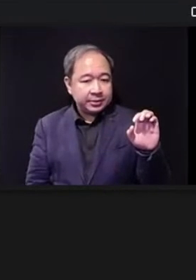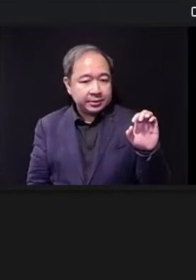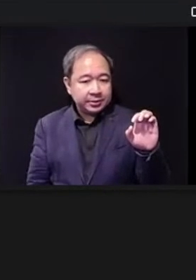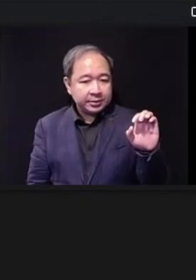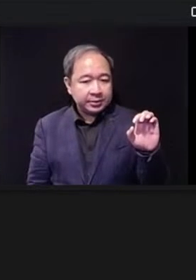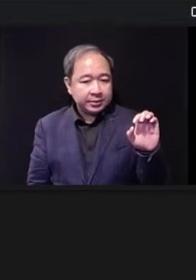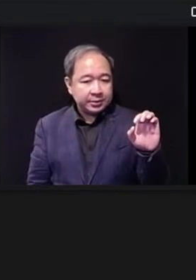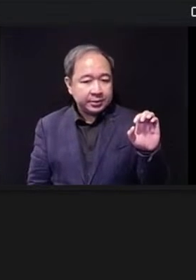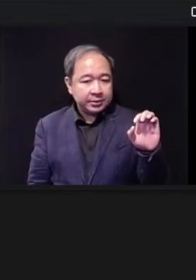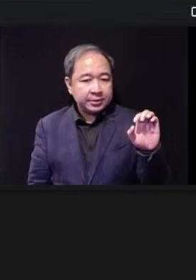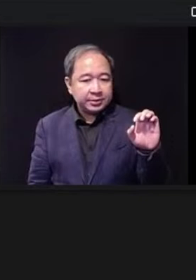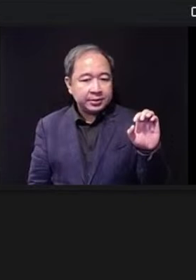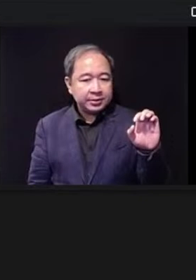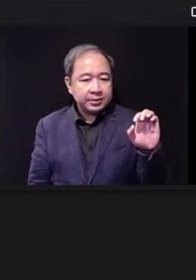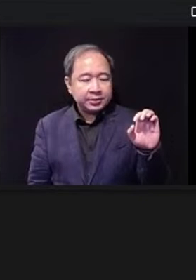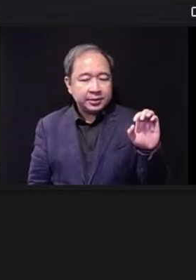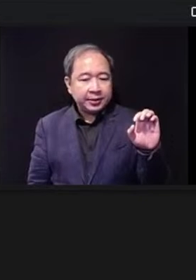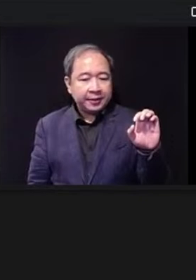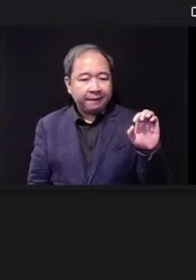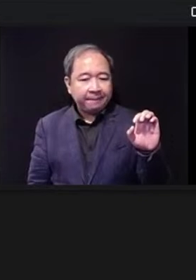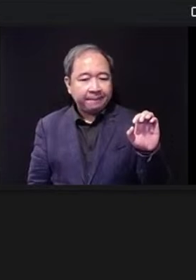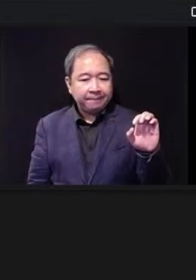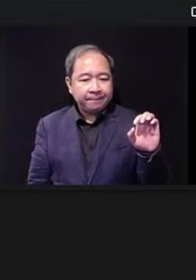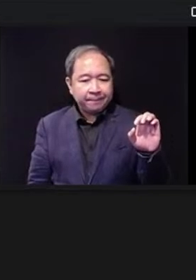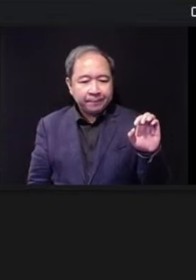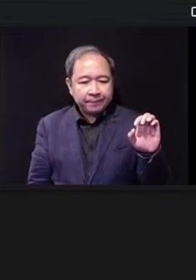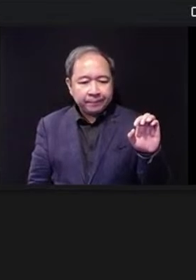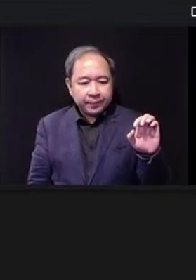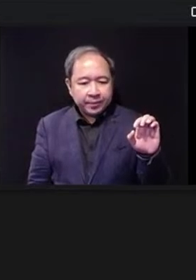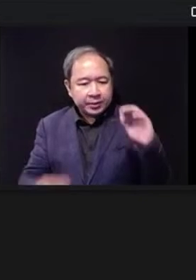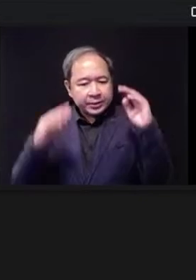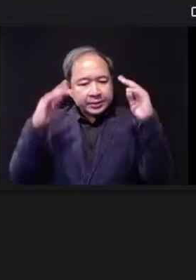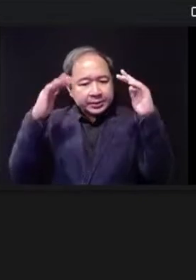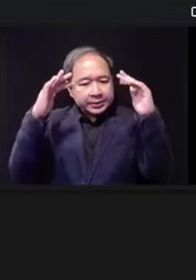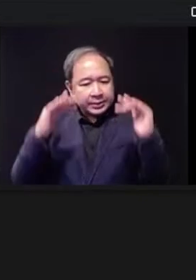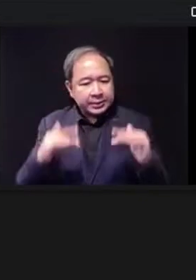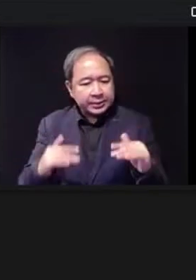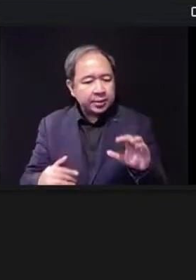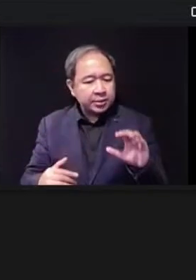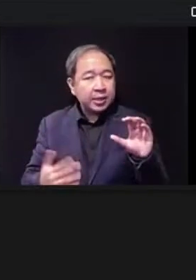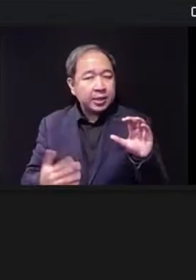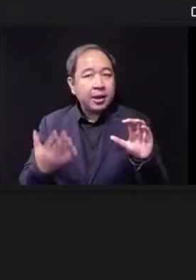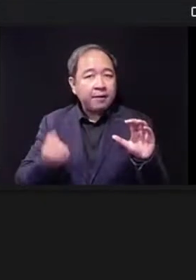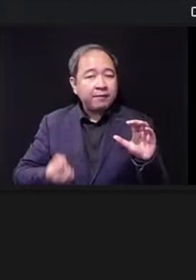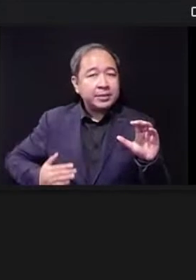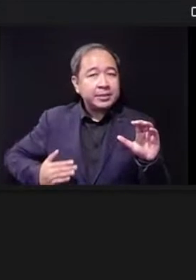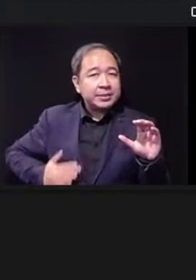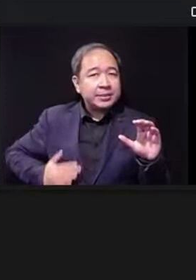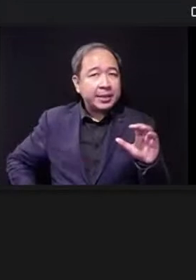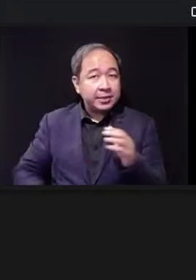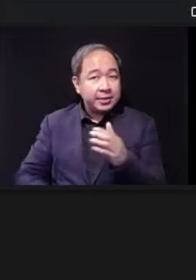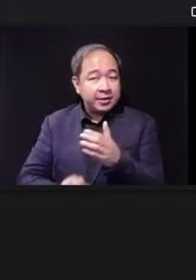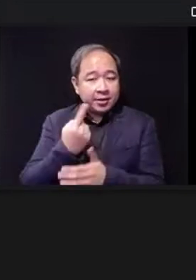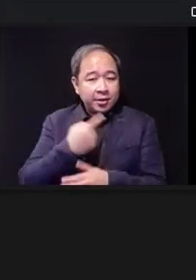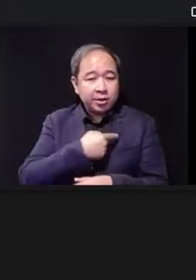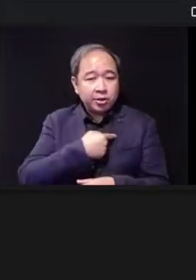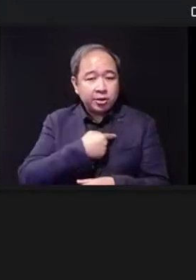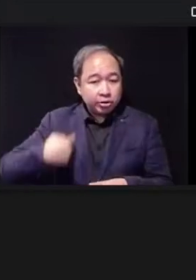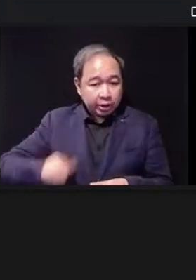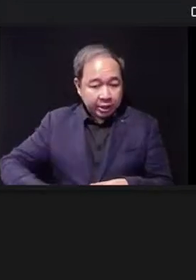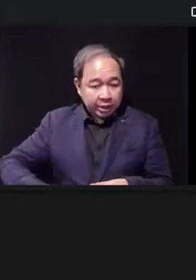E other events, number C. We have the side event from China, and we would like to